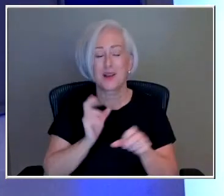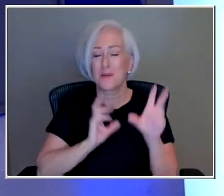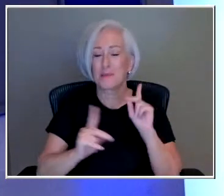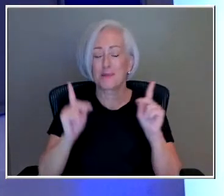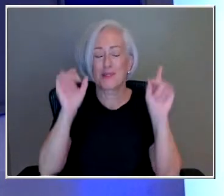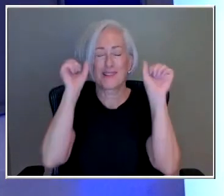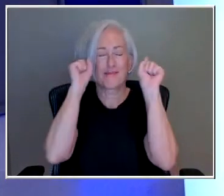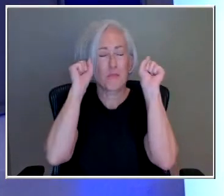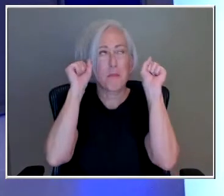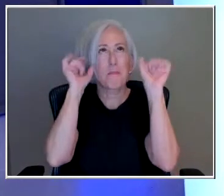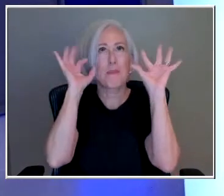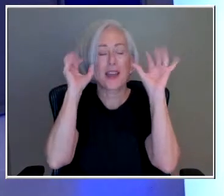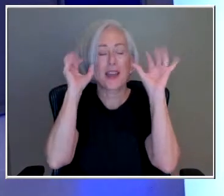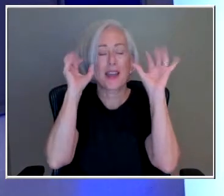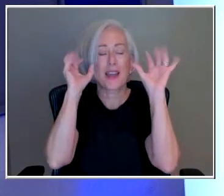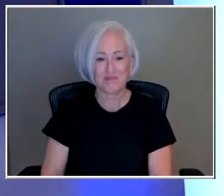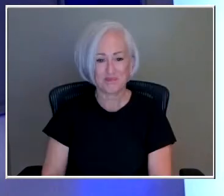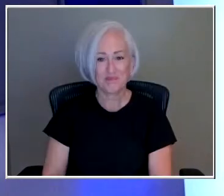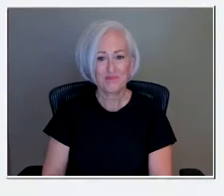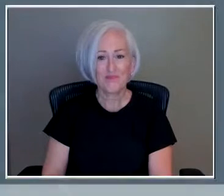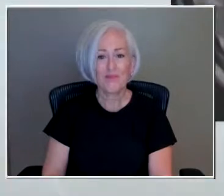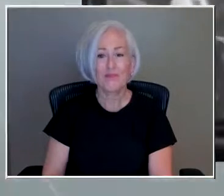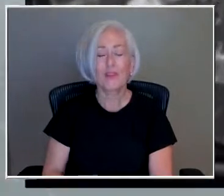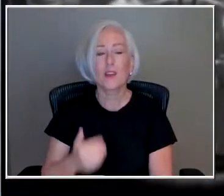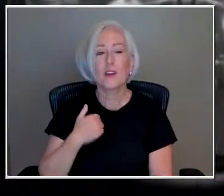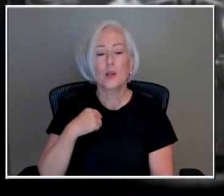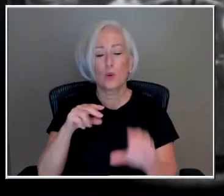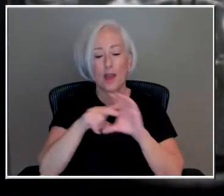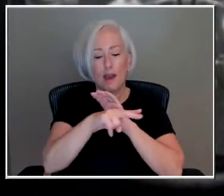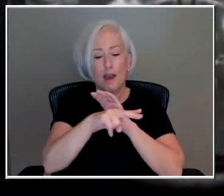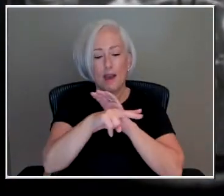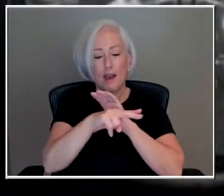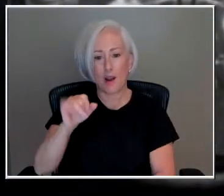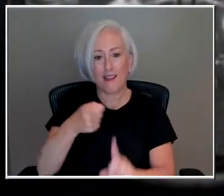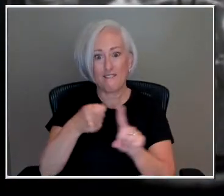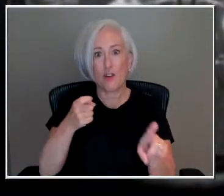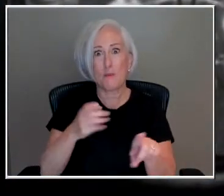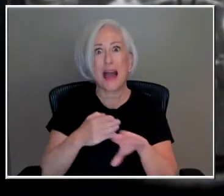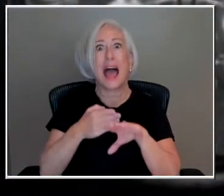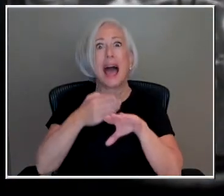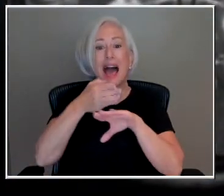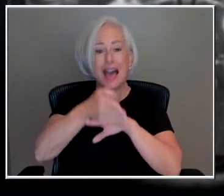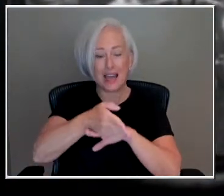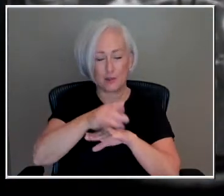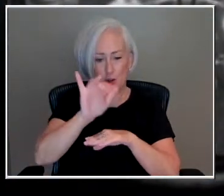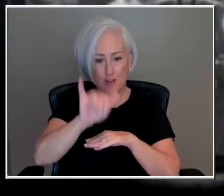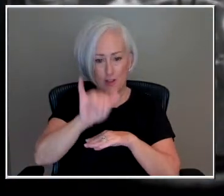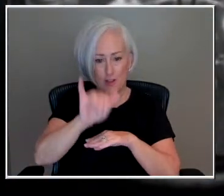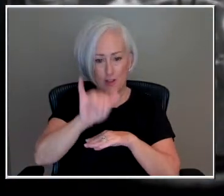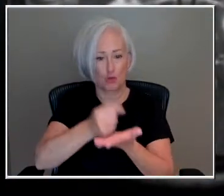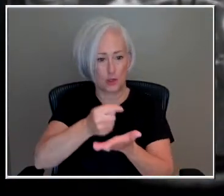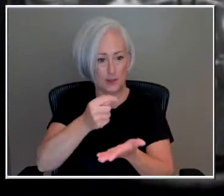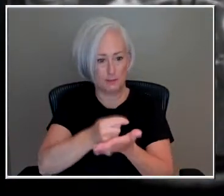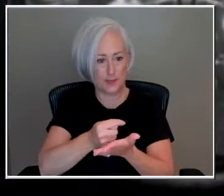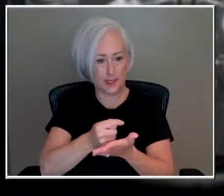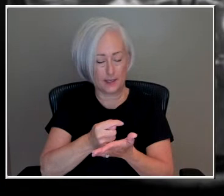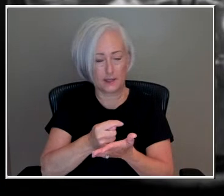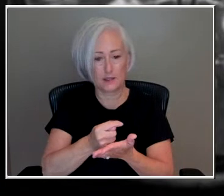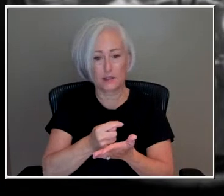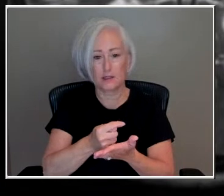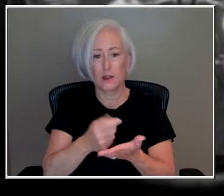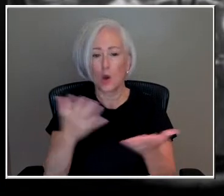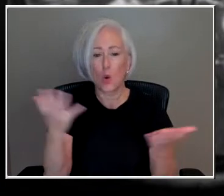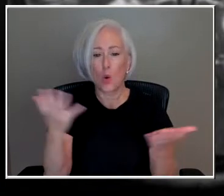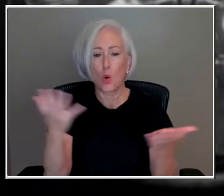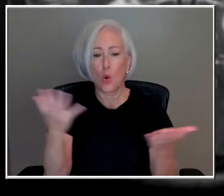an MRI from after the procedure, because I want to show that and go into that and show people what we're seeing and what you anticipated to see. Right.